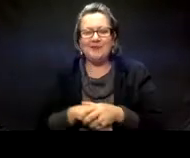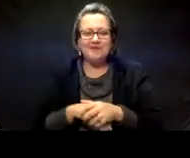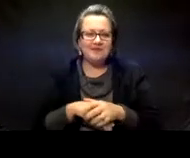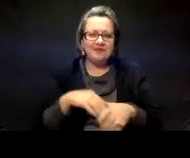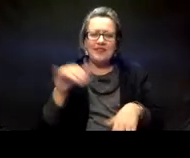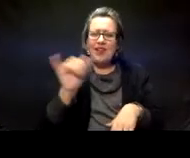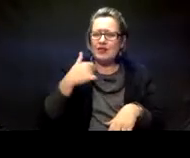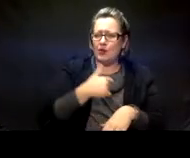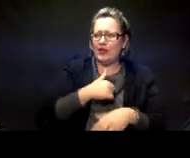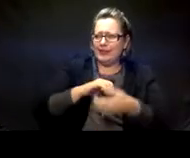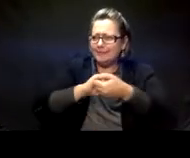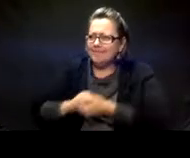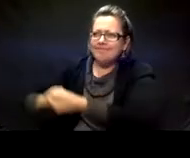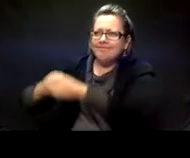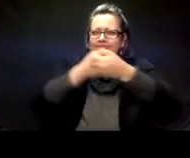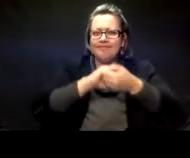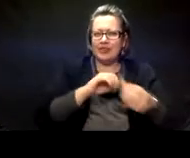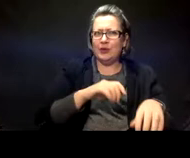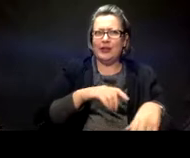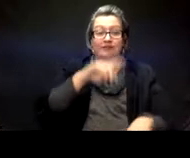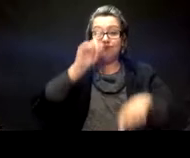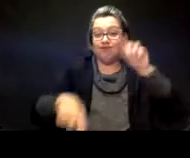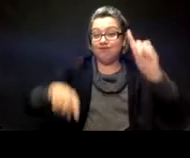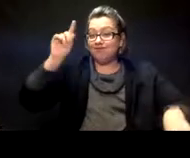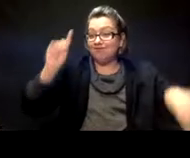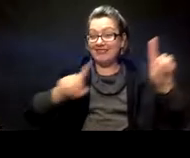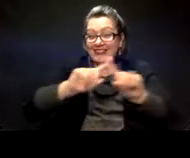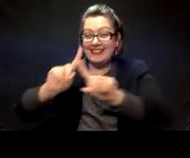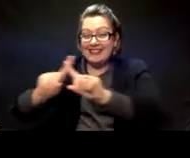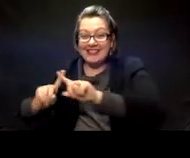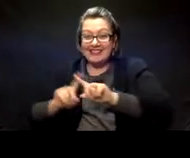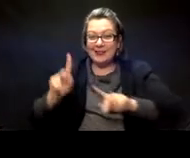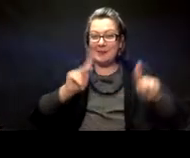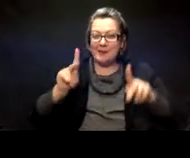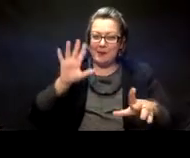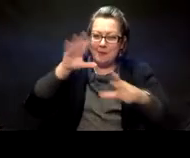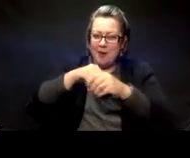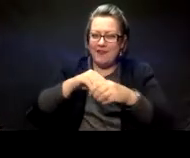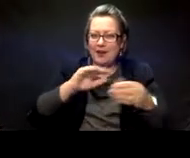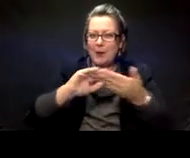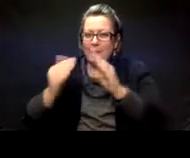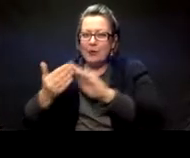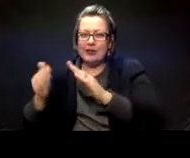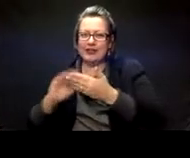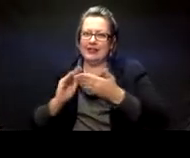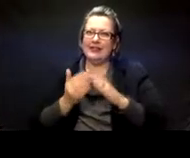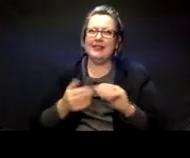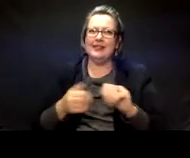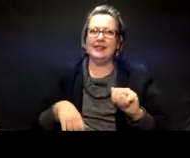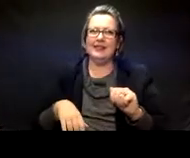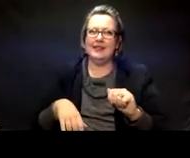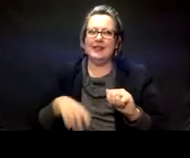a thing. That's the goal. And we also work closely with members all over